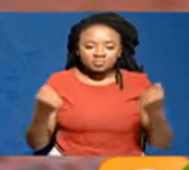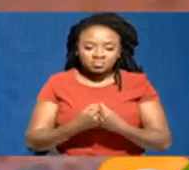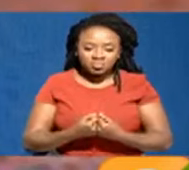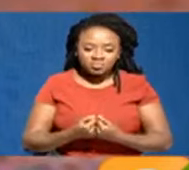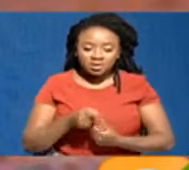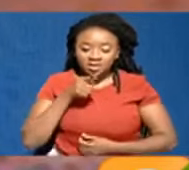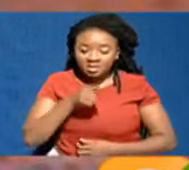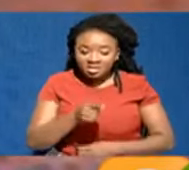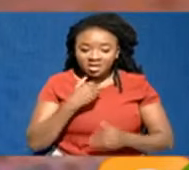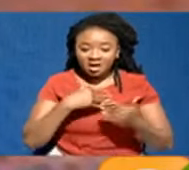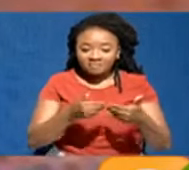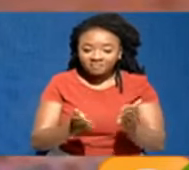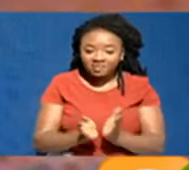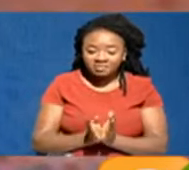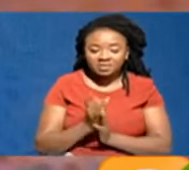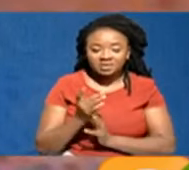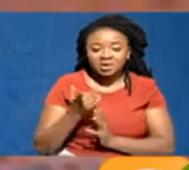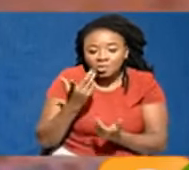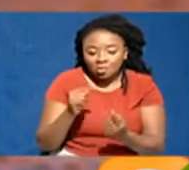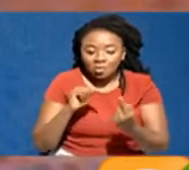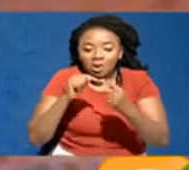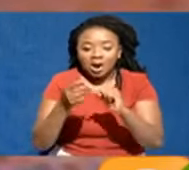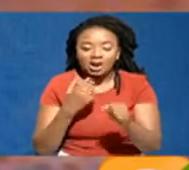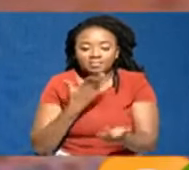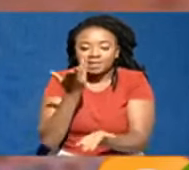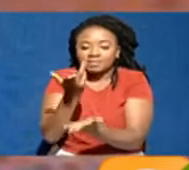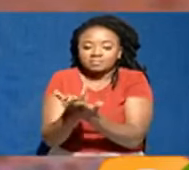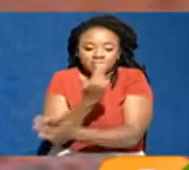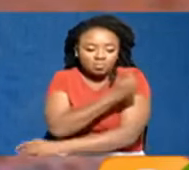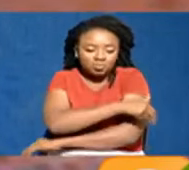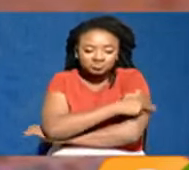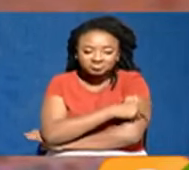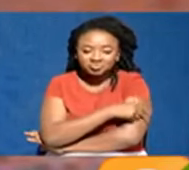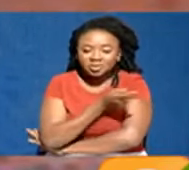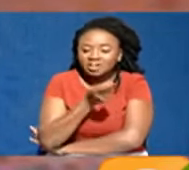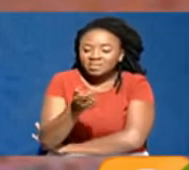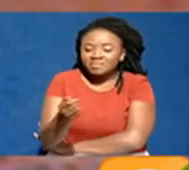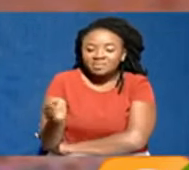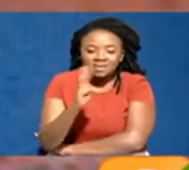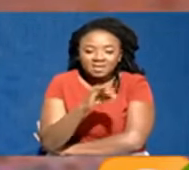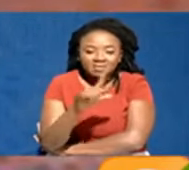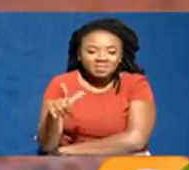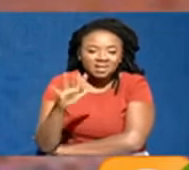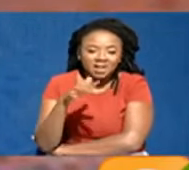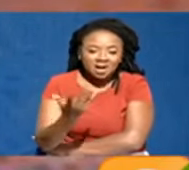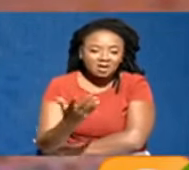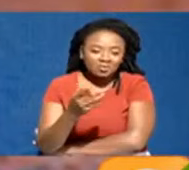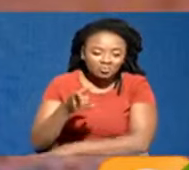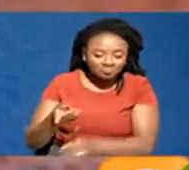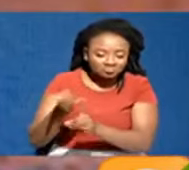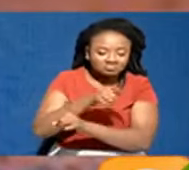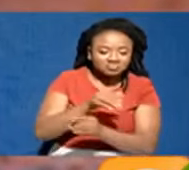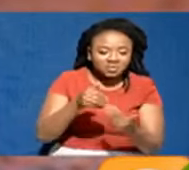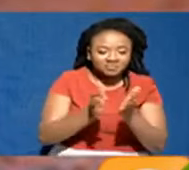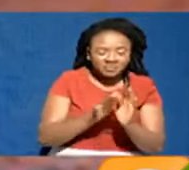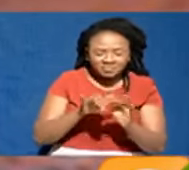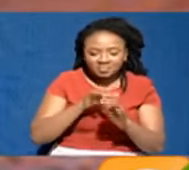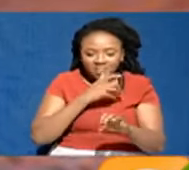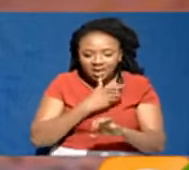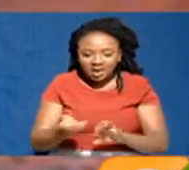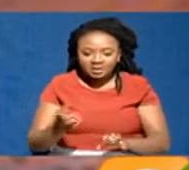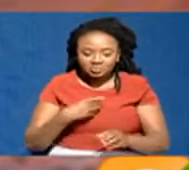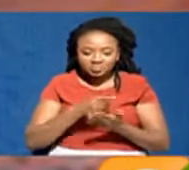to a point that they have to be admitted to a hospital. The bills pile up. The next of kin can't take care of that. So